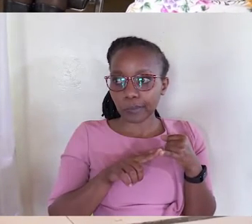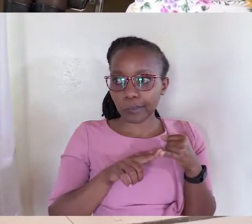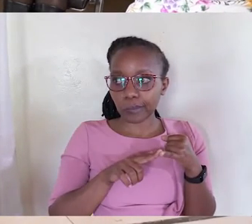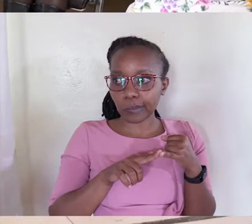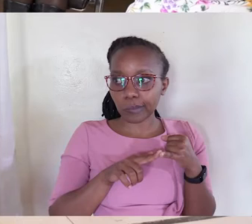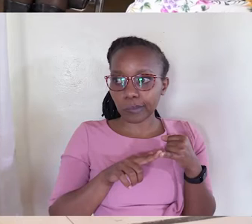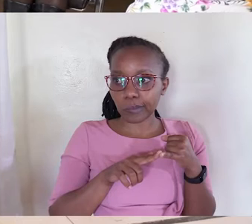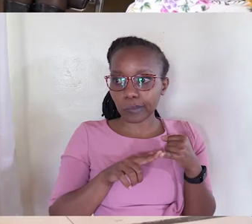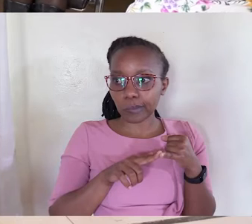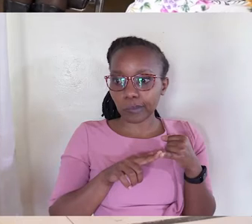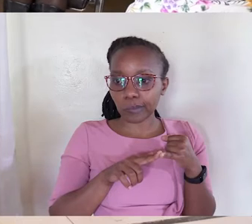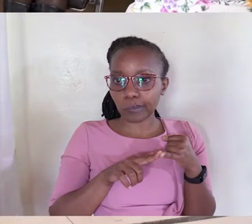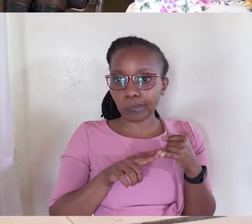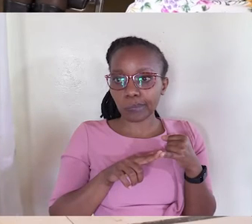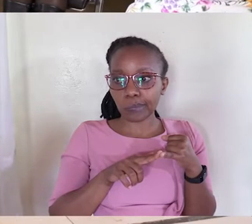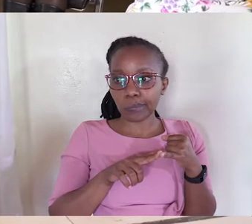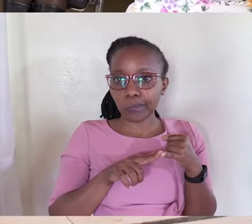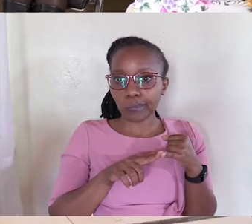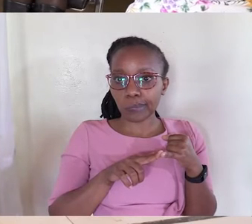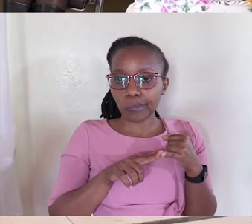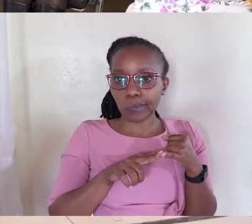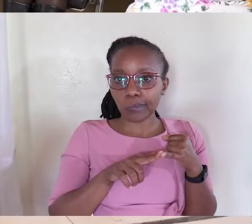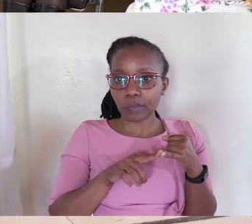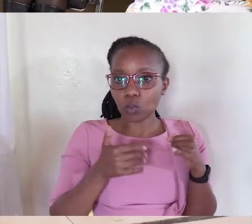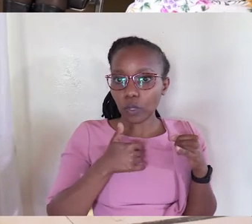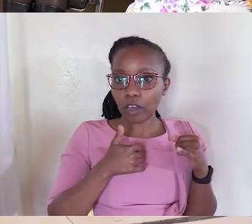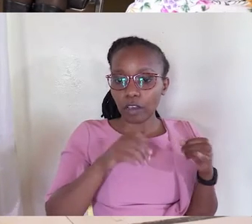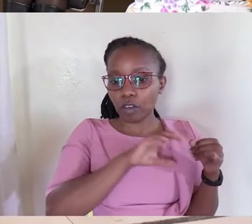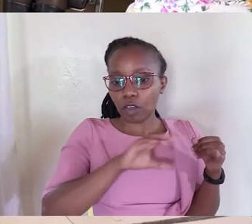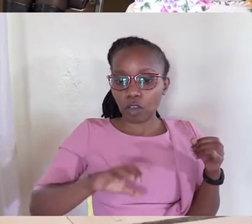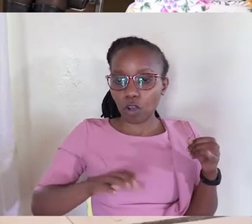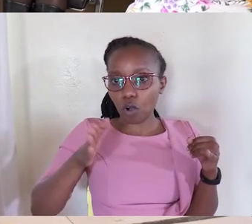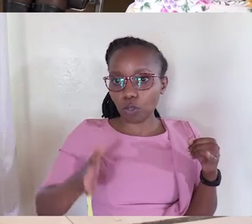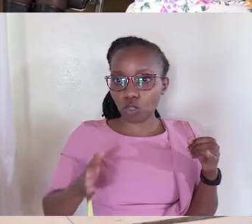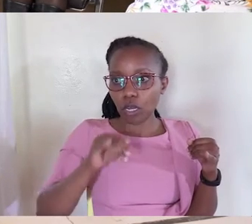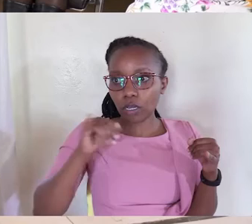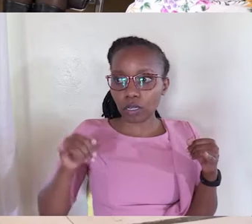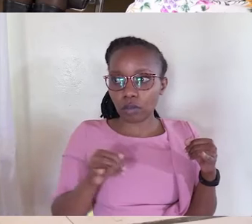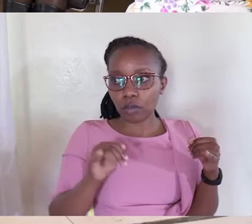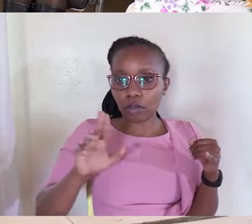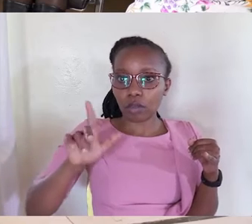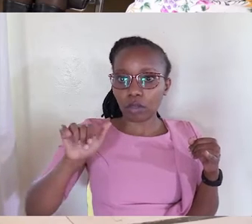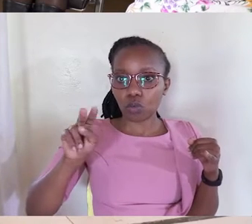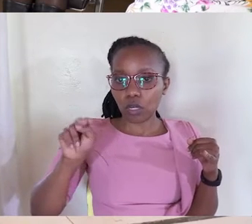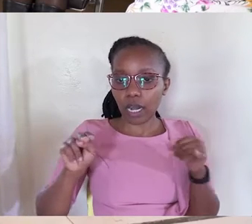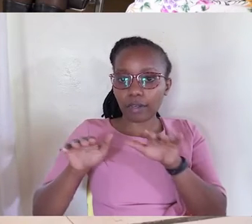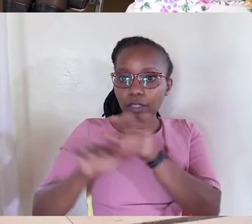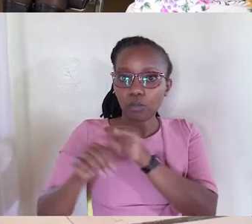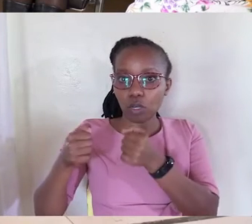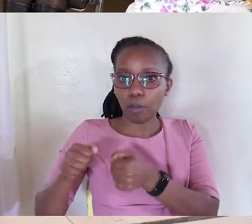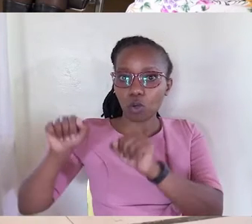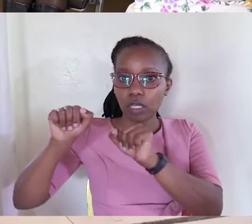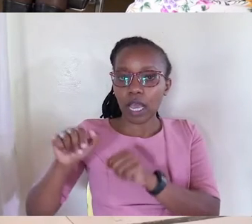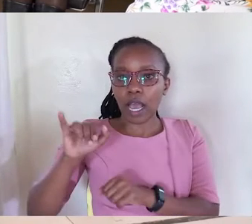just wave so that they can get to know who you are. We have Commissioner Juliana Cherera, the Vice Chairperson, Independent